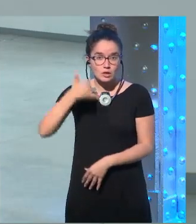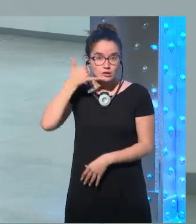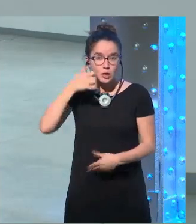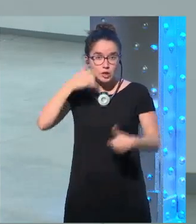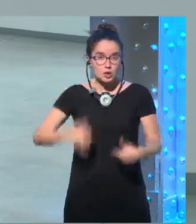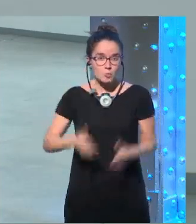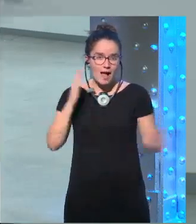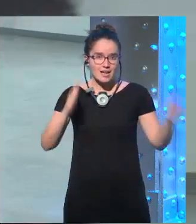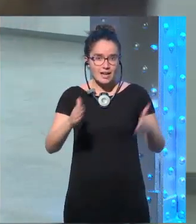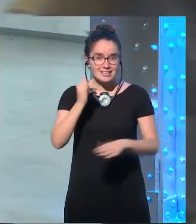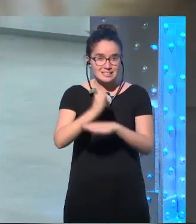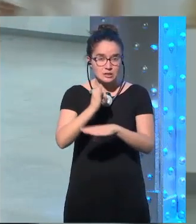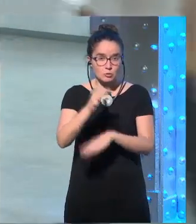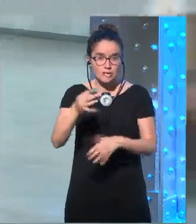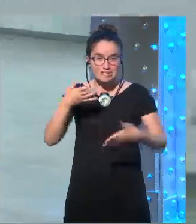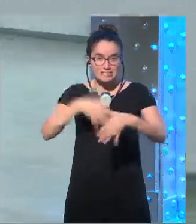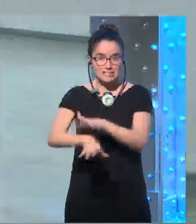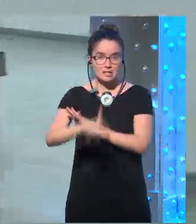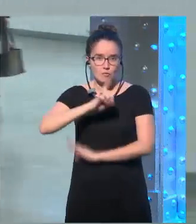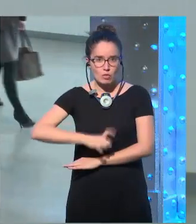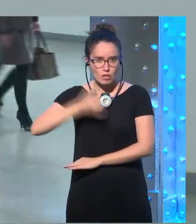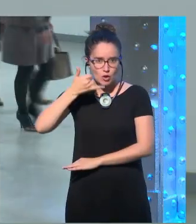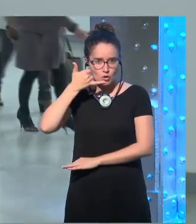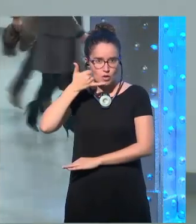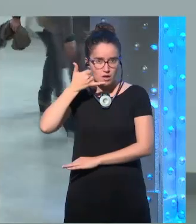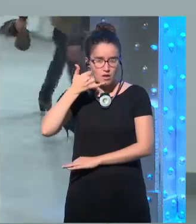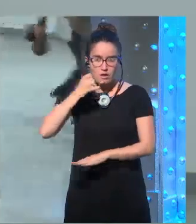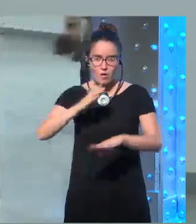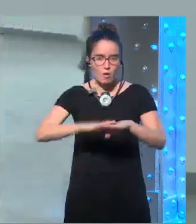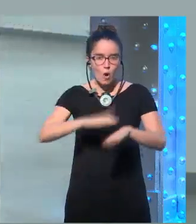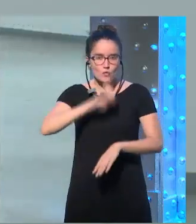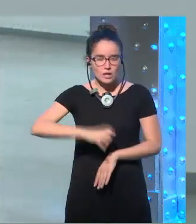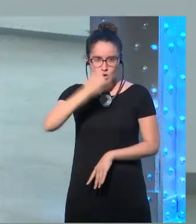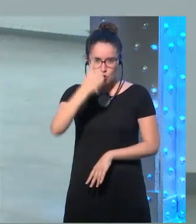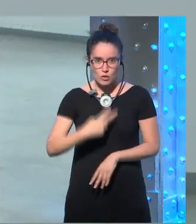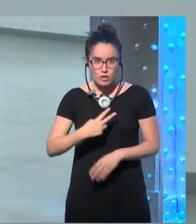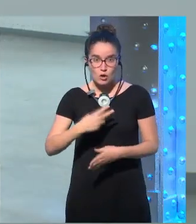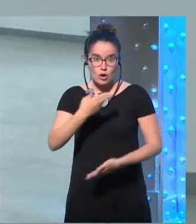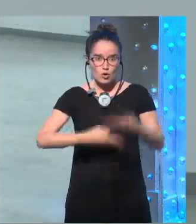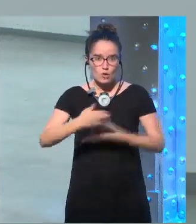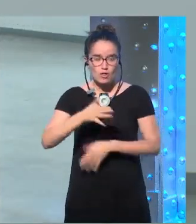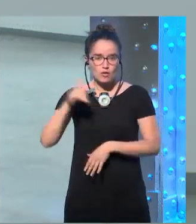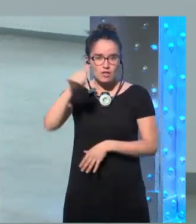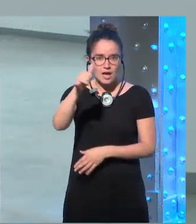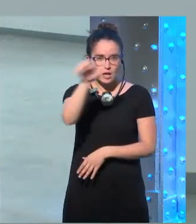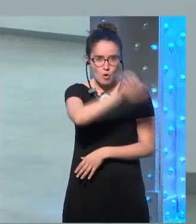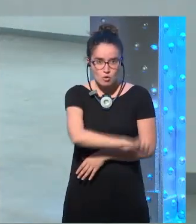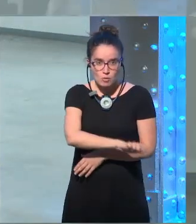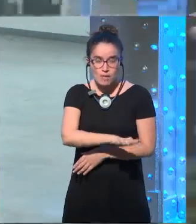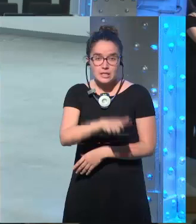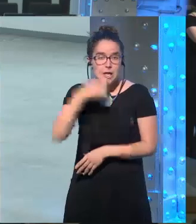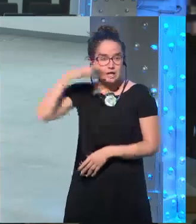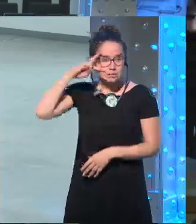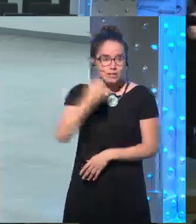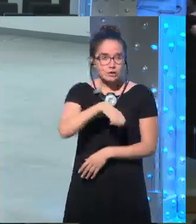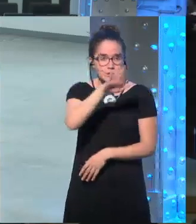Semanal, together with Fundación Telefónica, Human Age Institute, Inserta, and ONCE Foundation, with the collaboration of Air